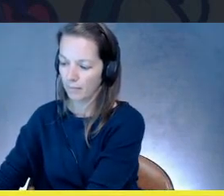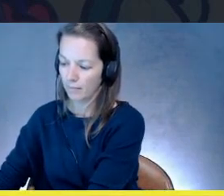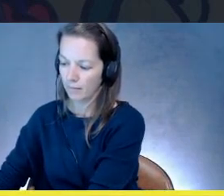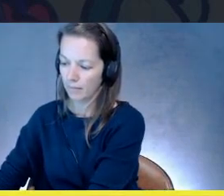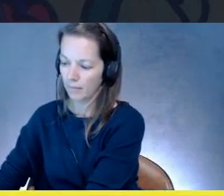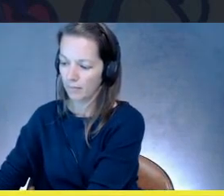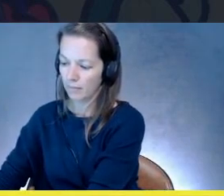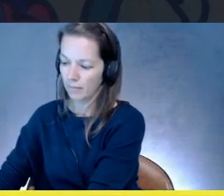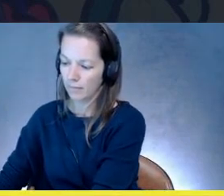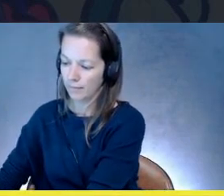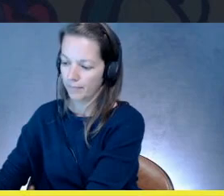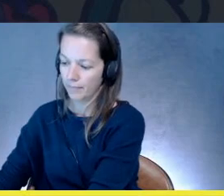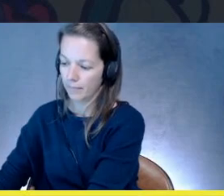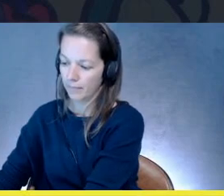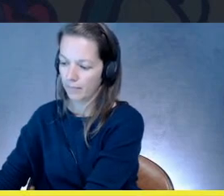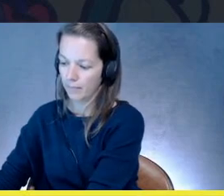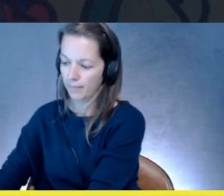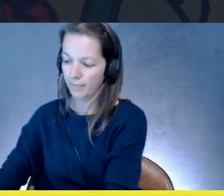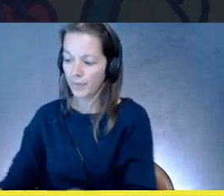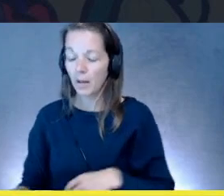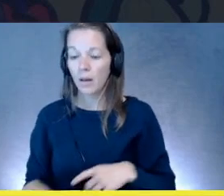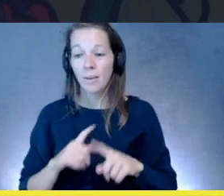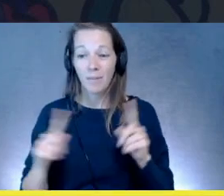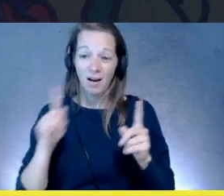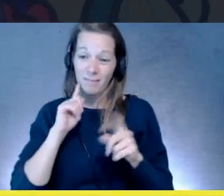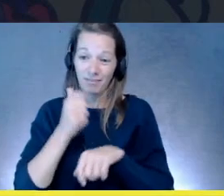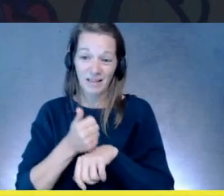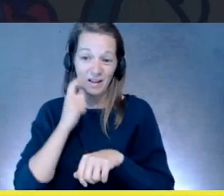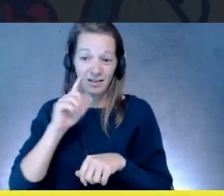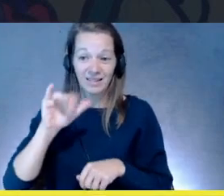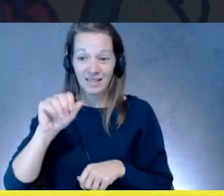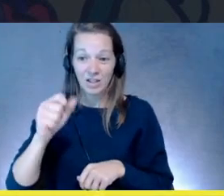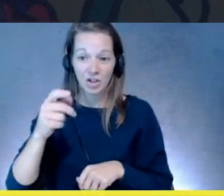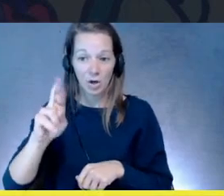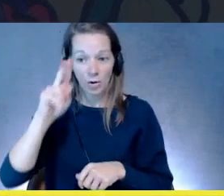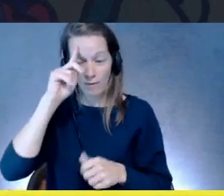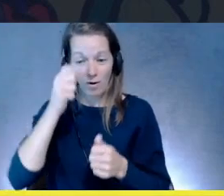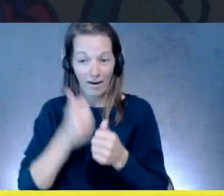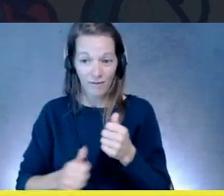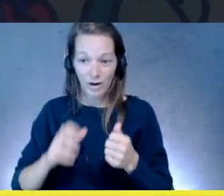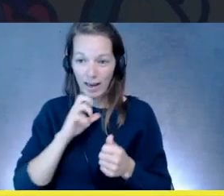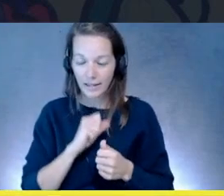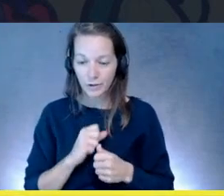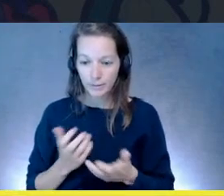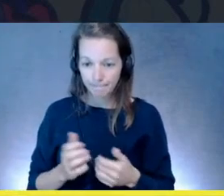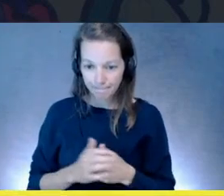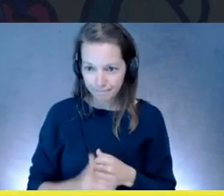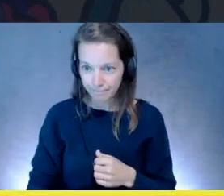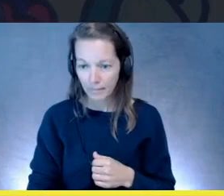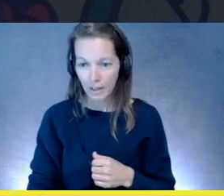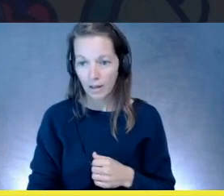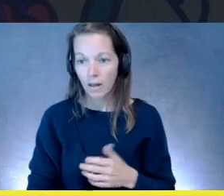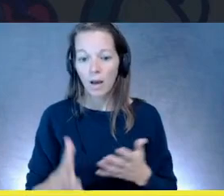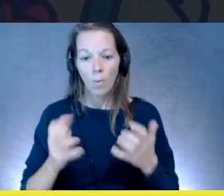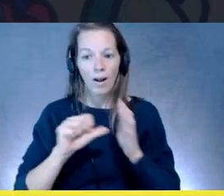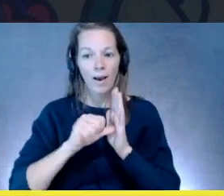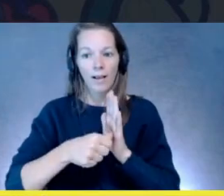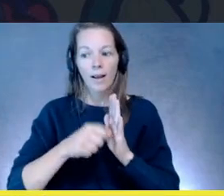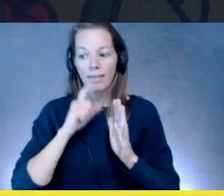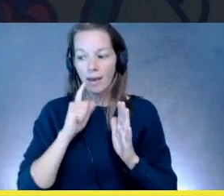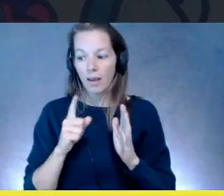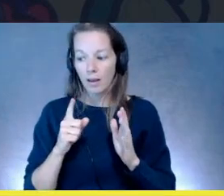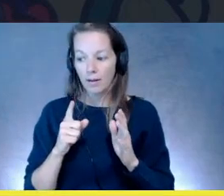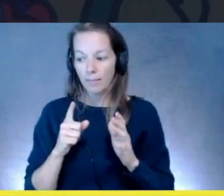relative to cisgender men at every age. Next slide, please. I also want to highlight that in the